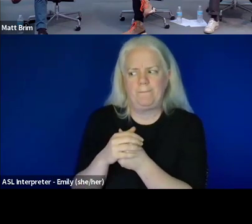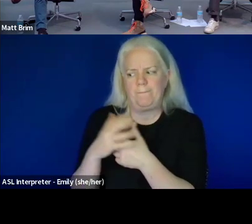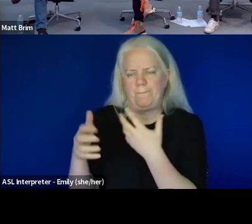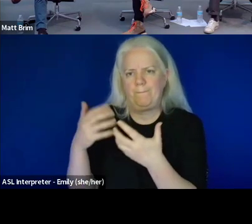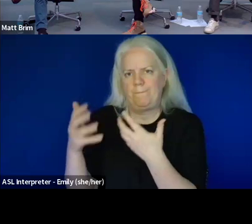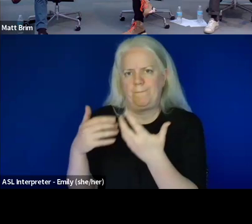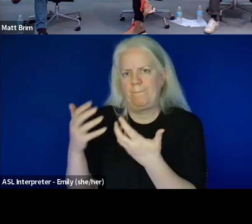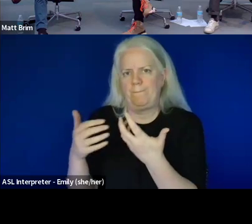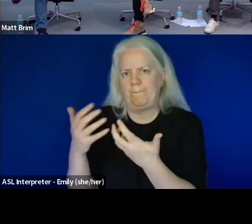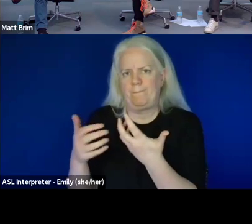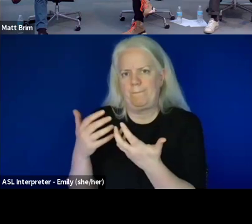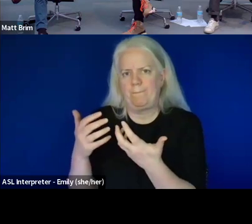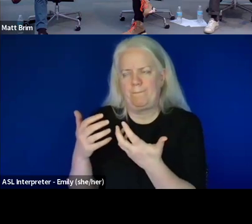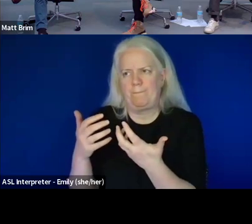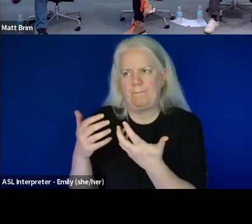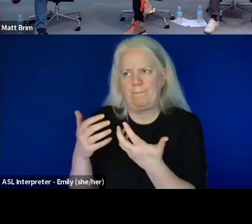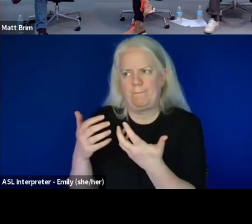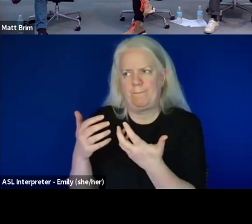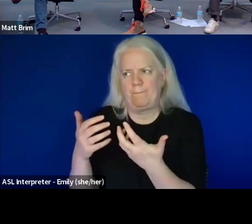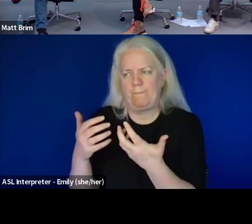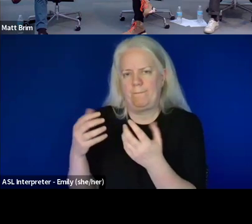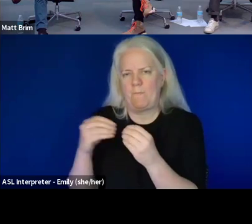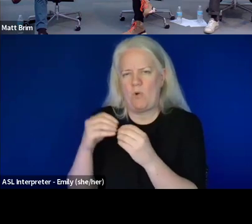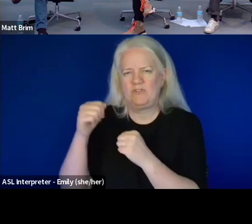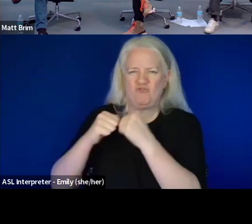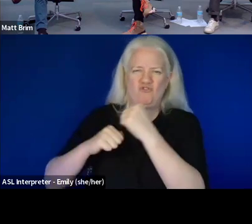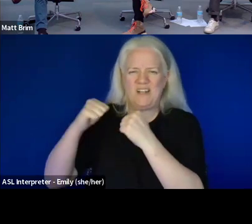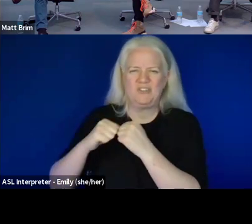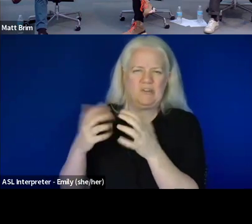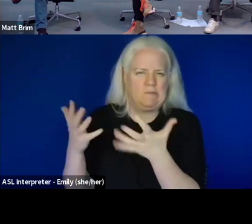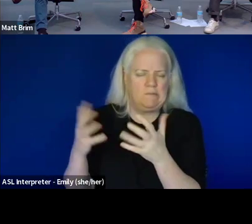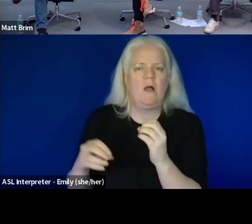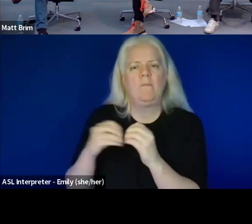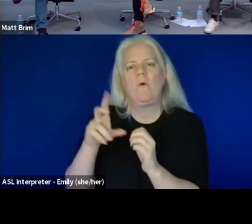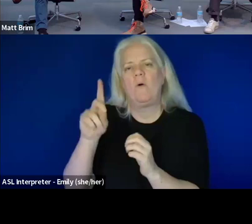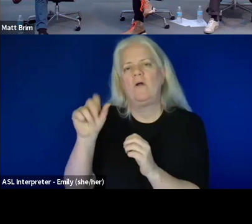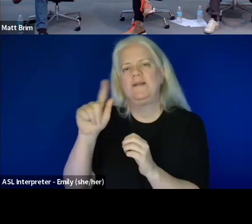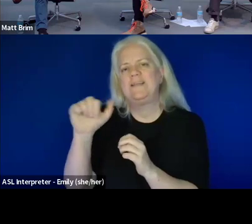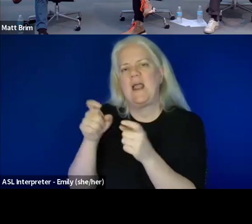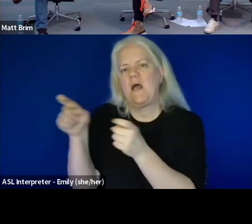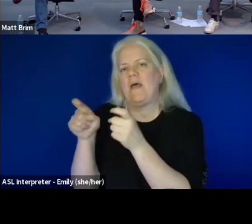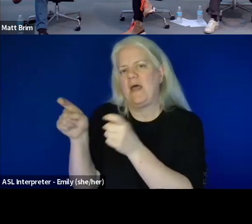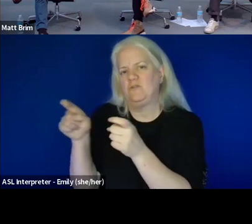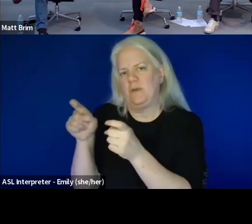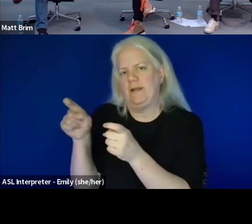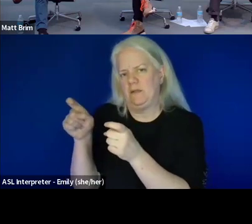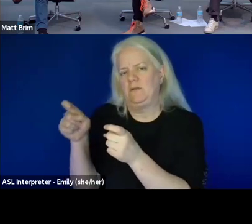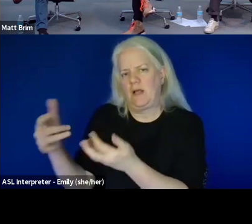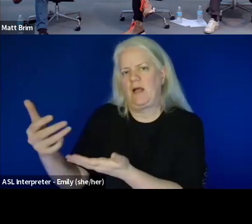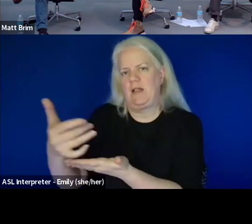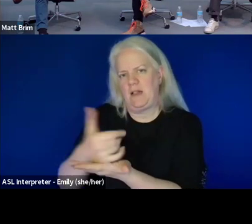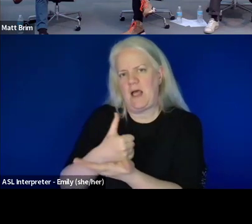I guess like I wouldn't say infrastructure, but they do more with data management afterwards. Within